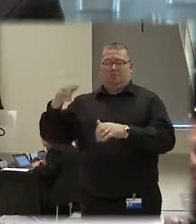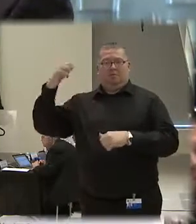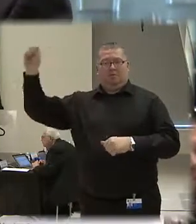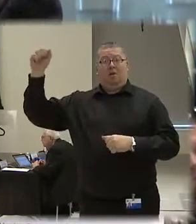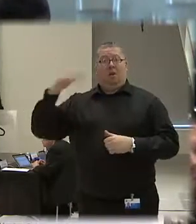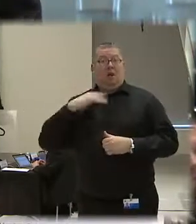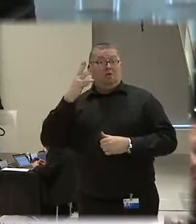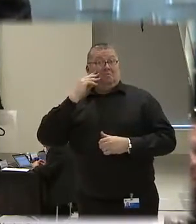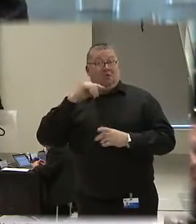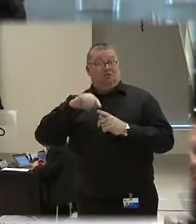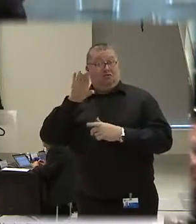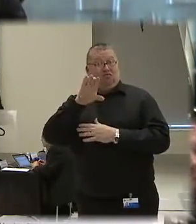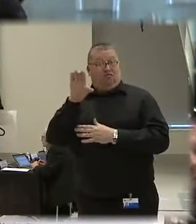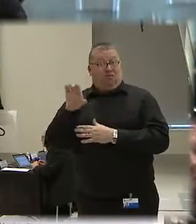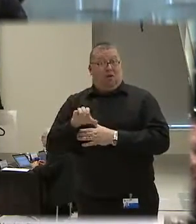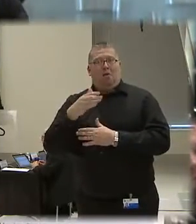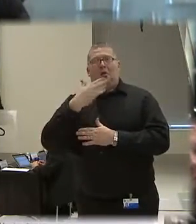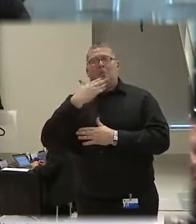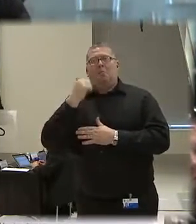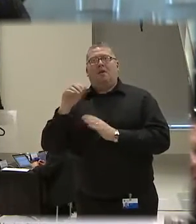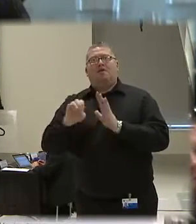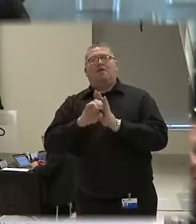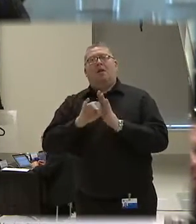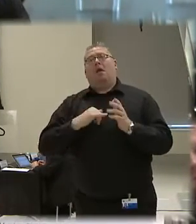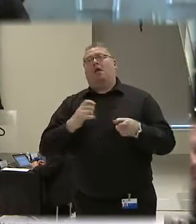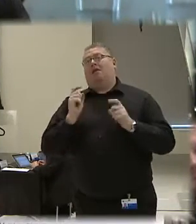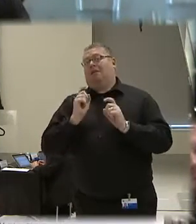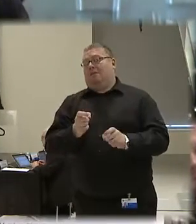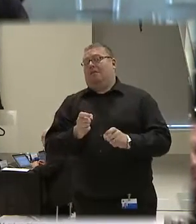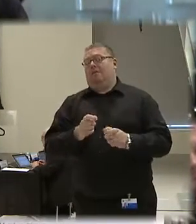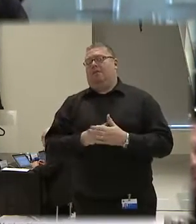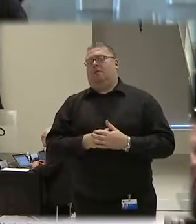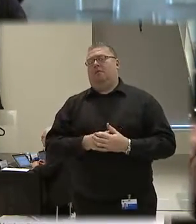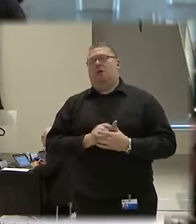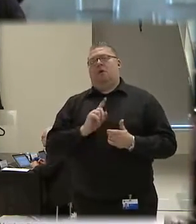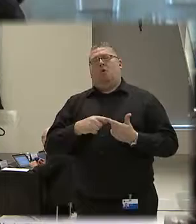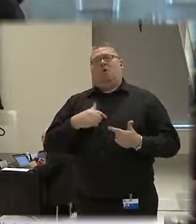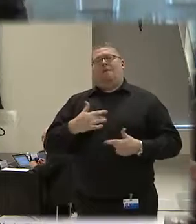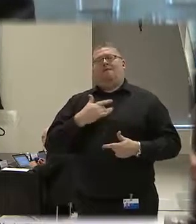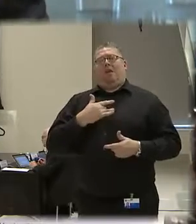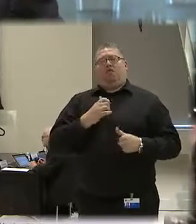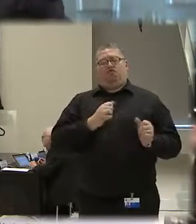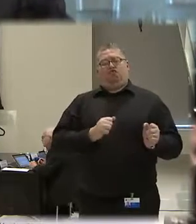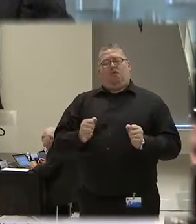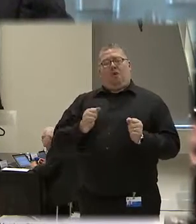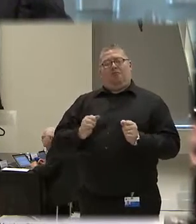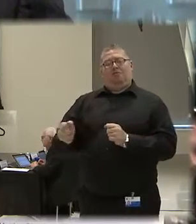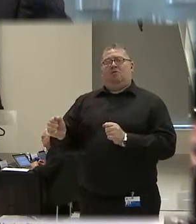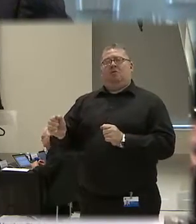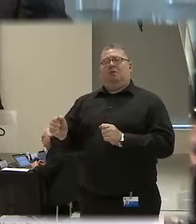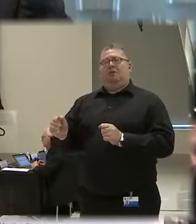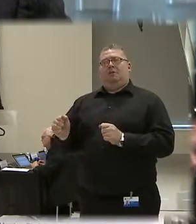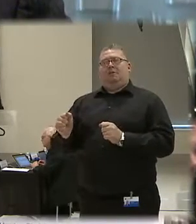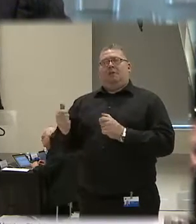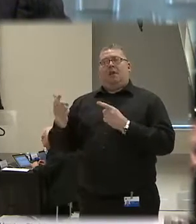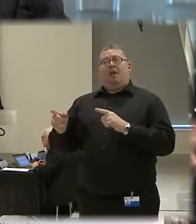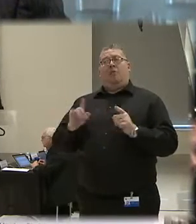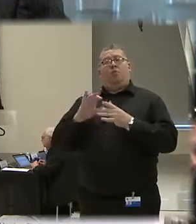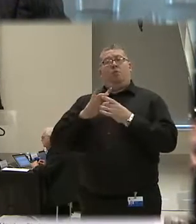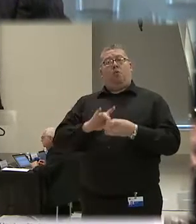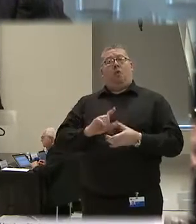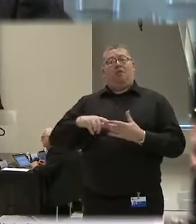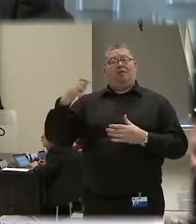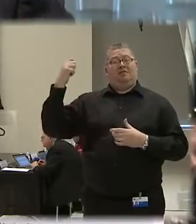Chicago. And the best example that I could give you where we developed strategies and tactics regarding these demonstrations